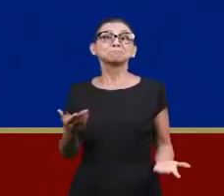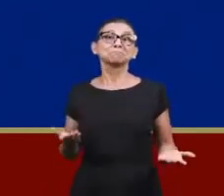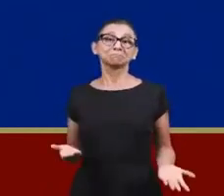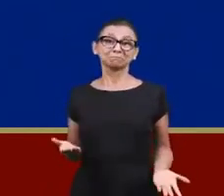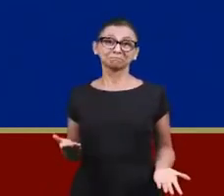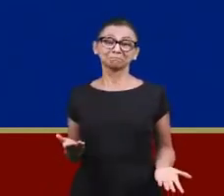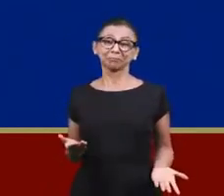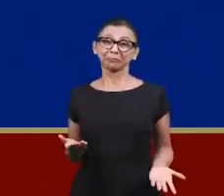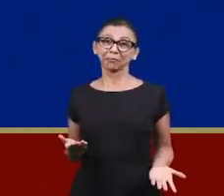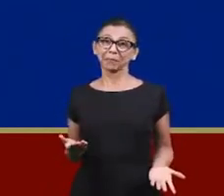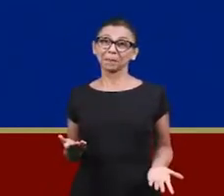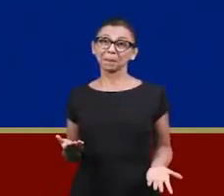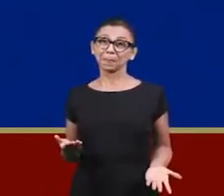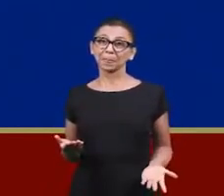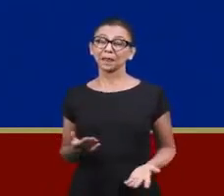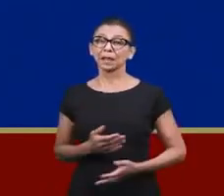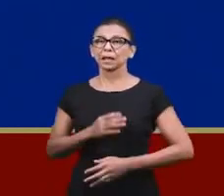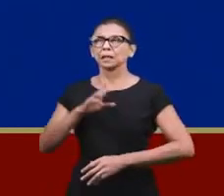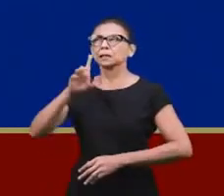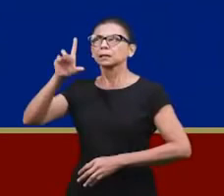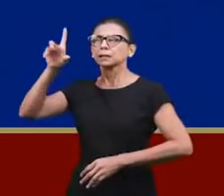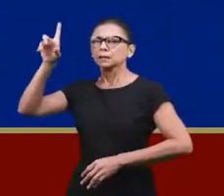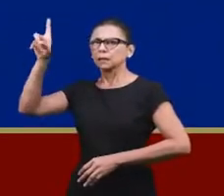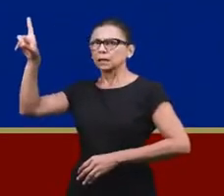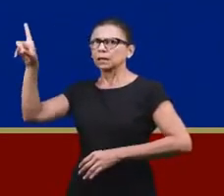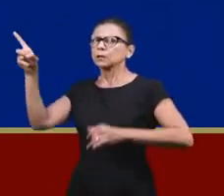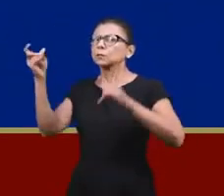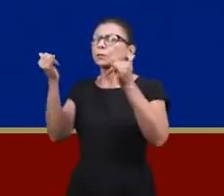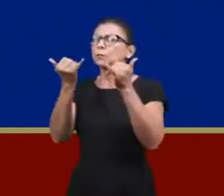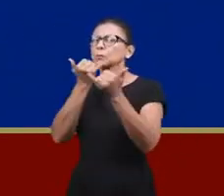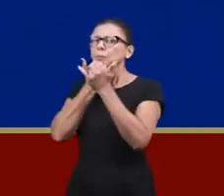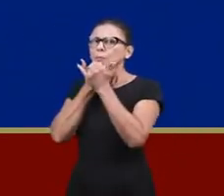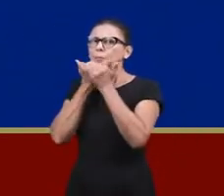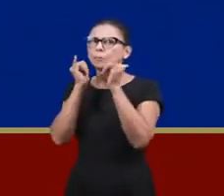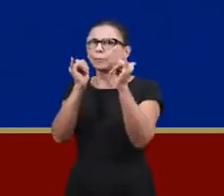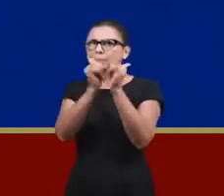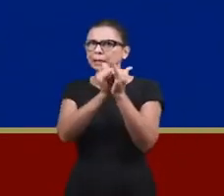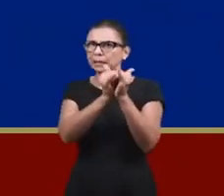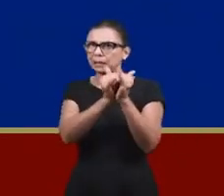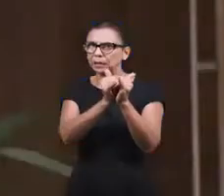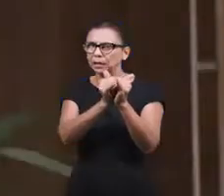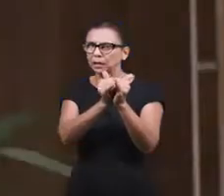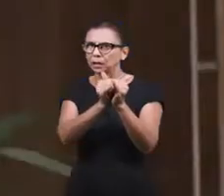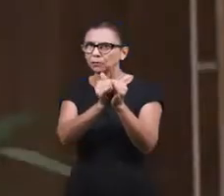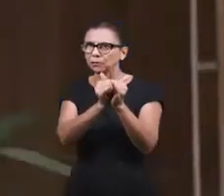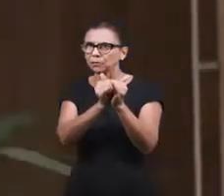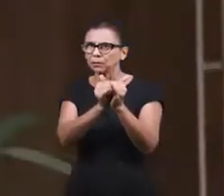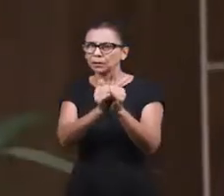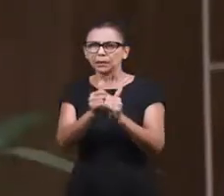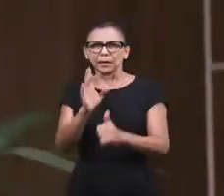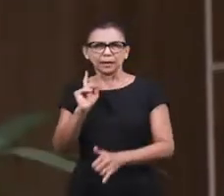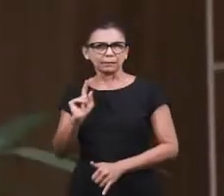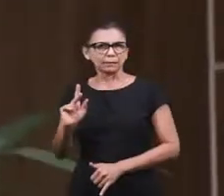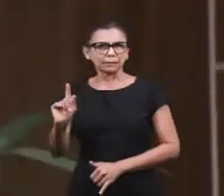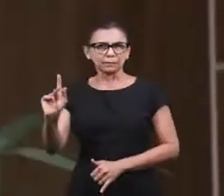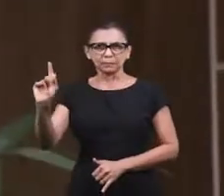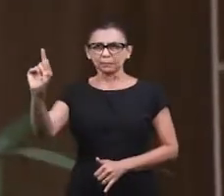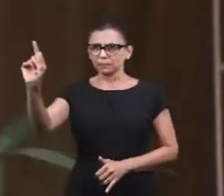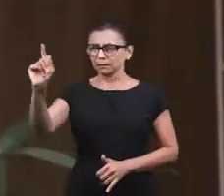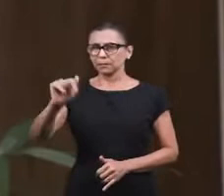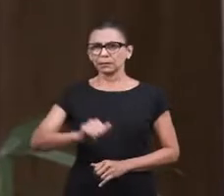Even because the forgiveness that God gives us, that God gives men, the forgiveness of God is